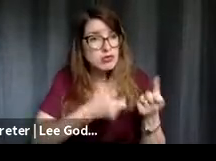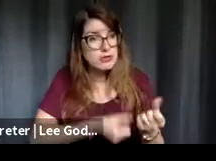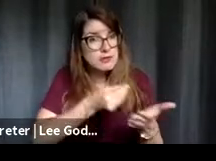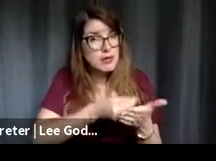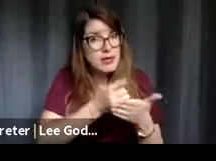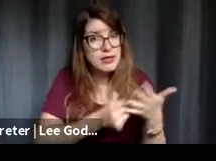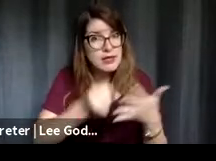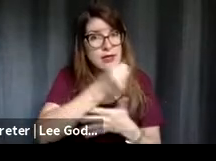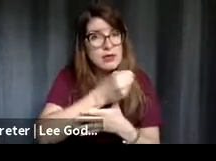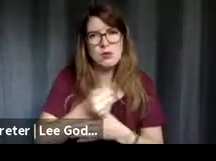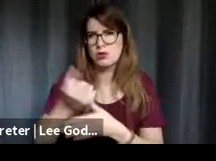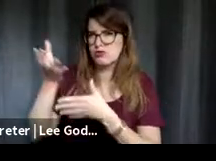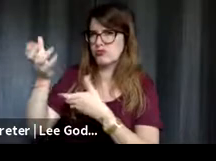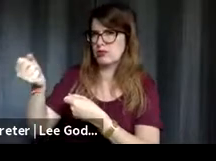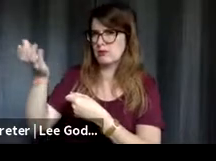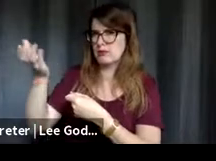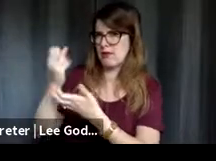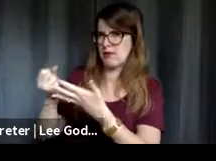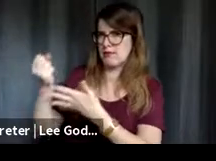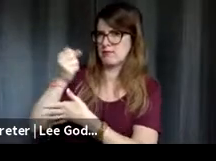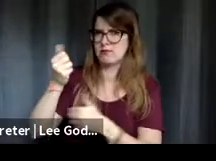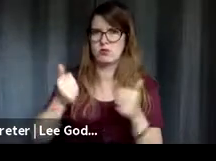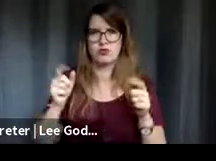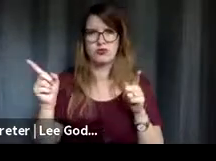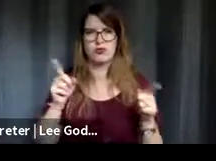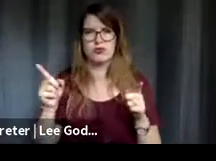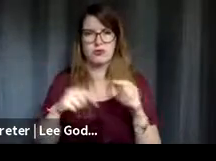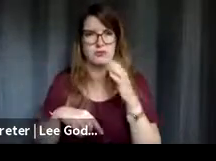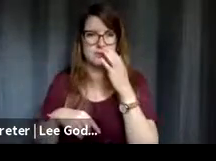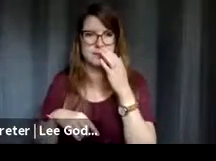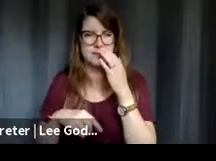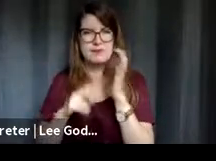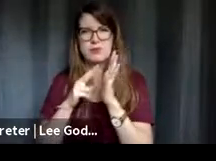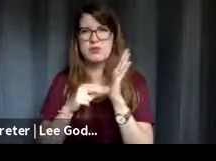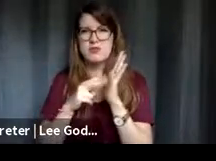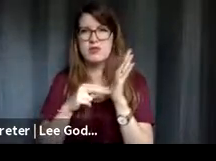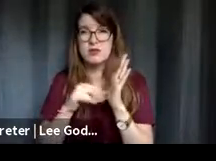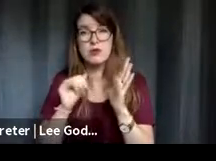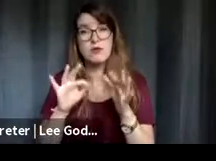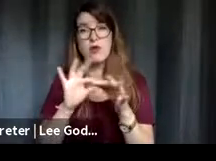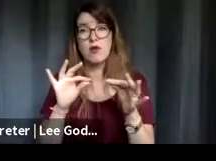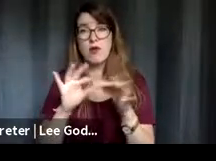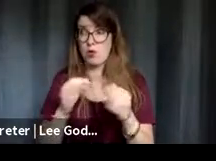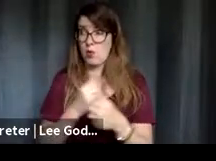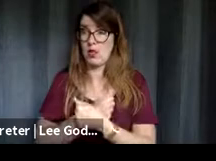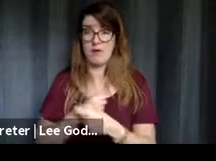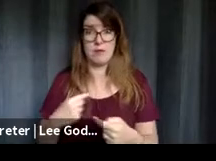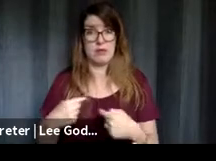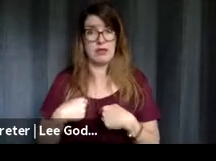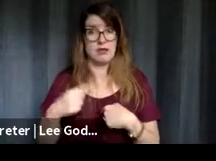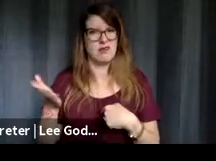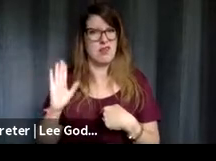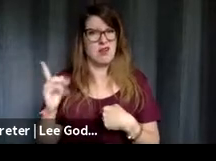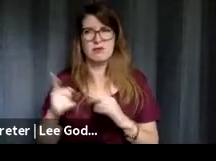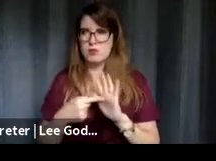first or God first? And we read the passage where he says, you know, if you claim to love me, God says, and demonstrated